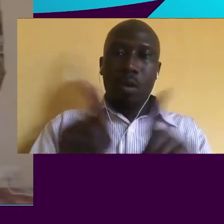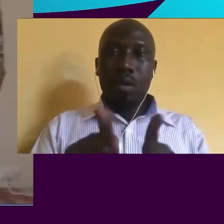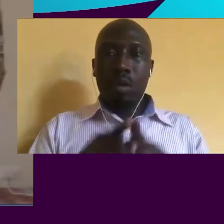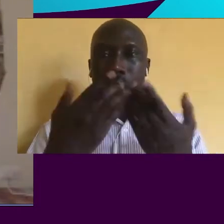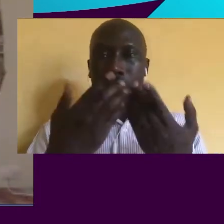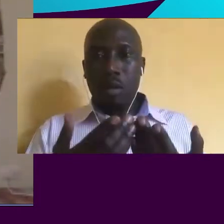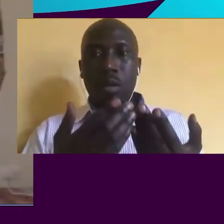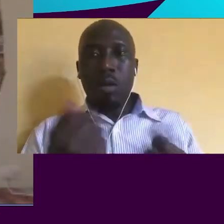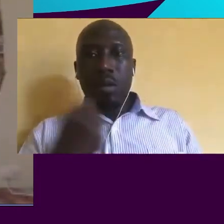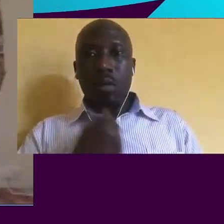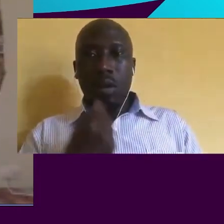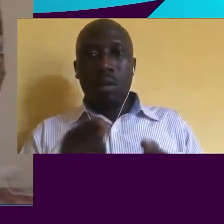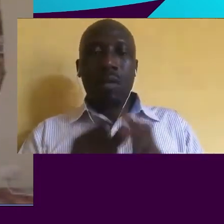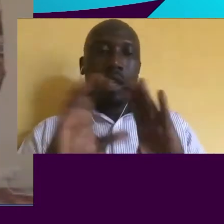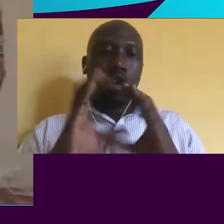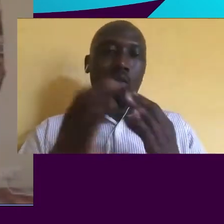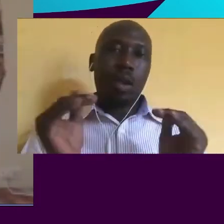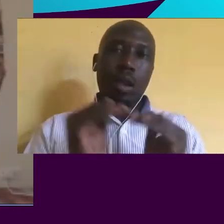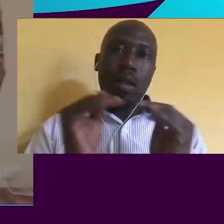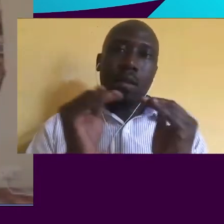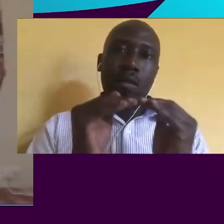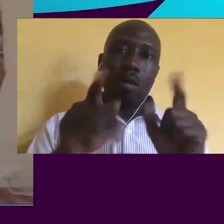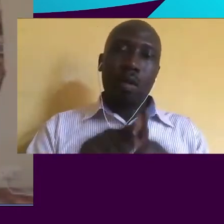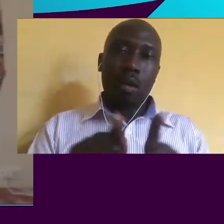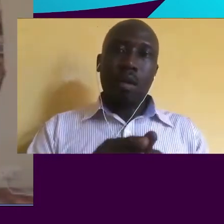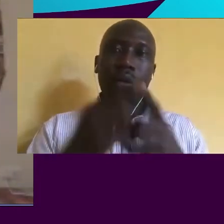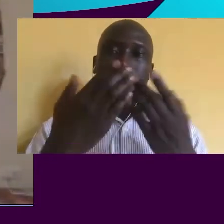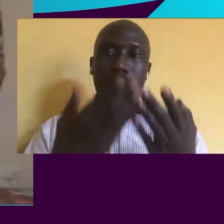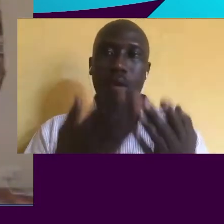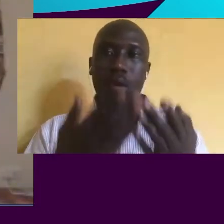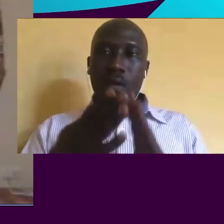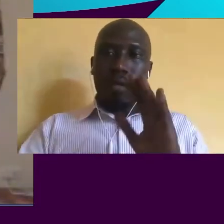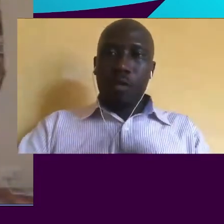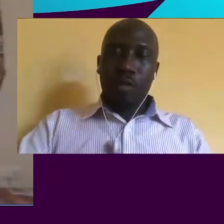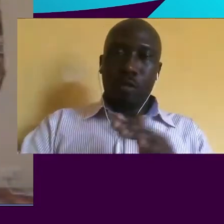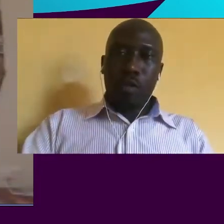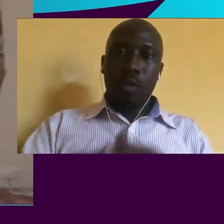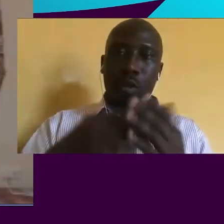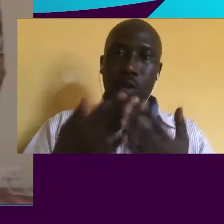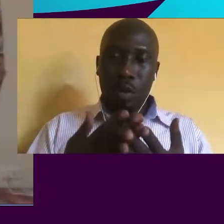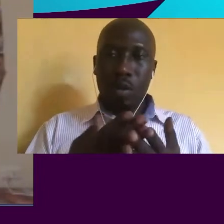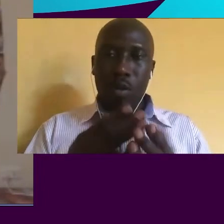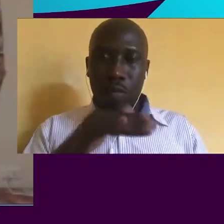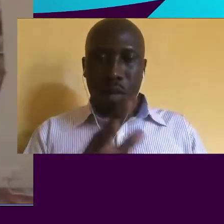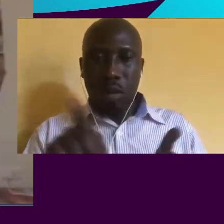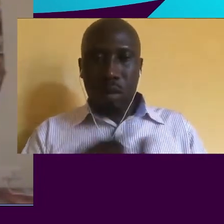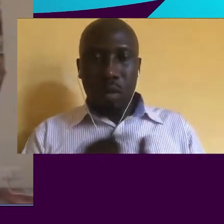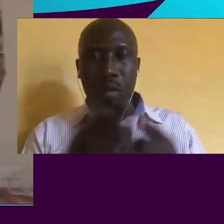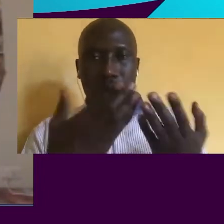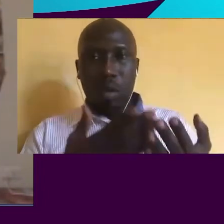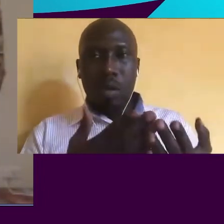community level and with grassroots football, and mostly to create a network to support each other.